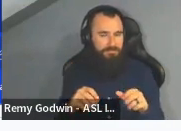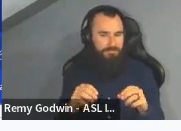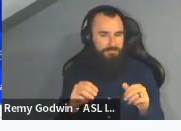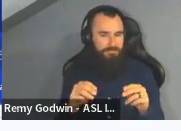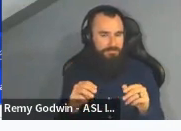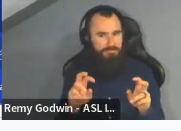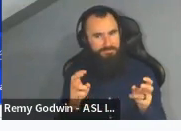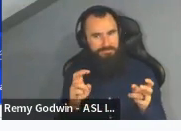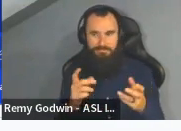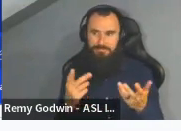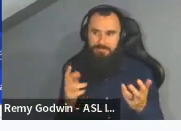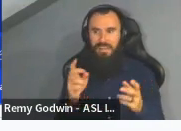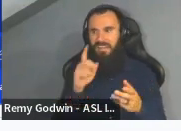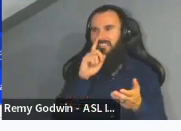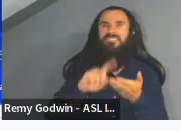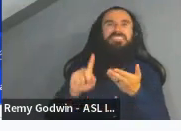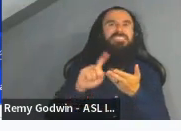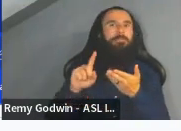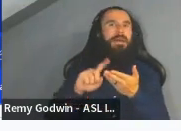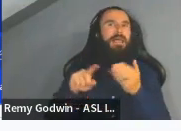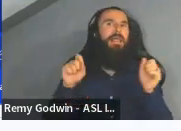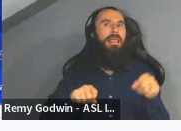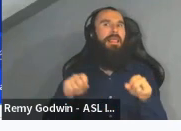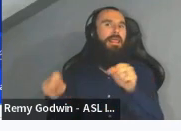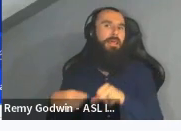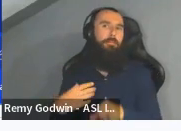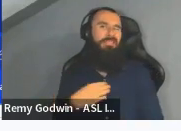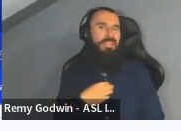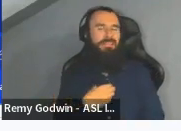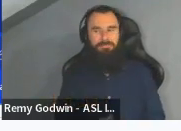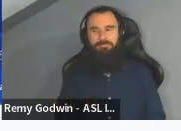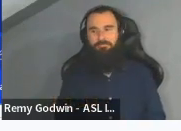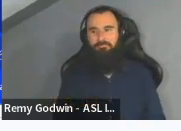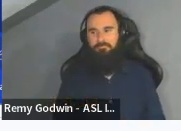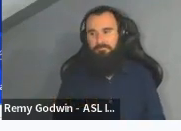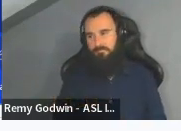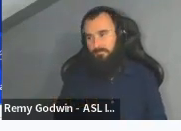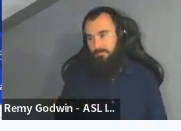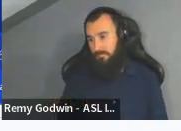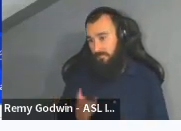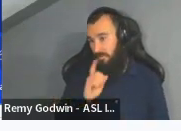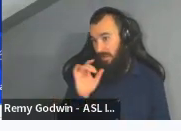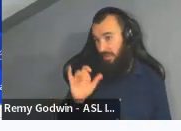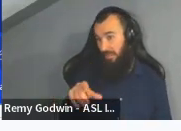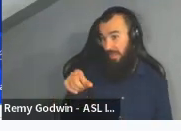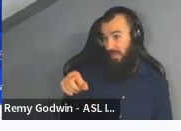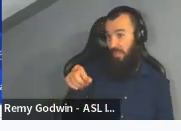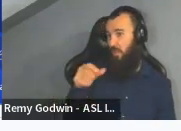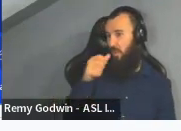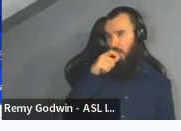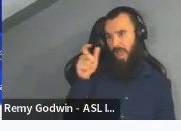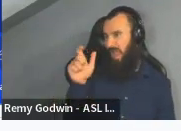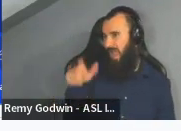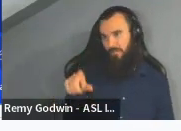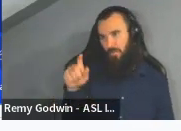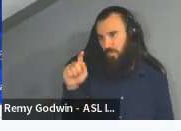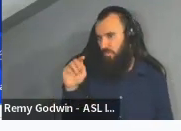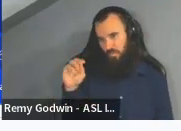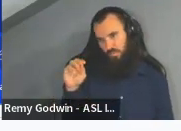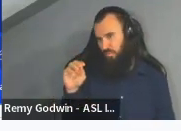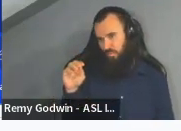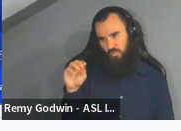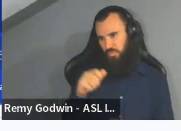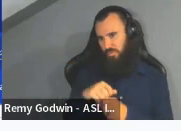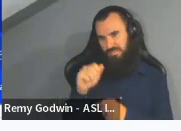valid an investigatable complaint. Mm-hmm. I'm just going to say you don't have to send a